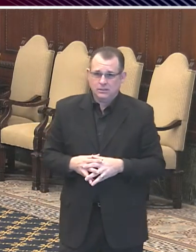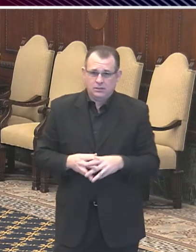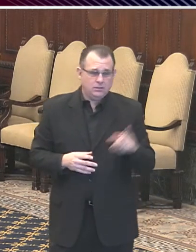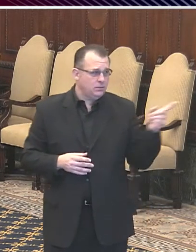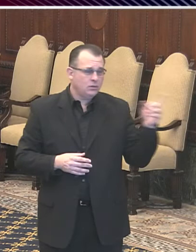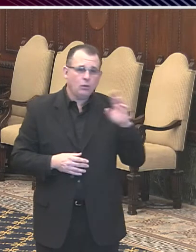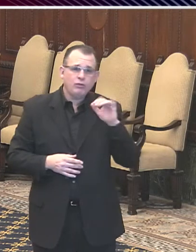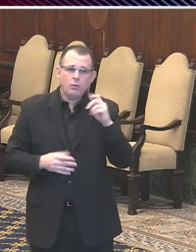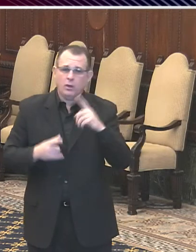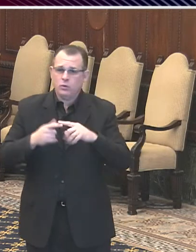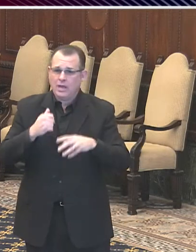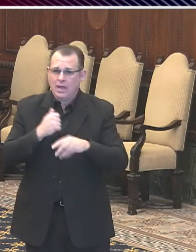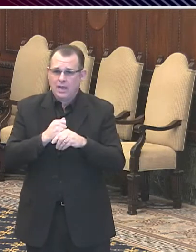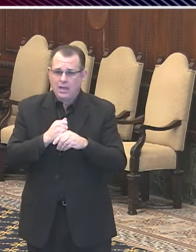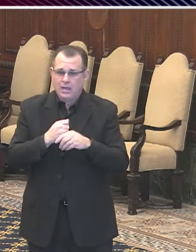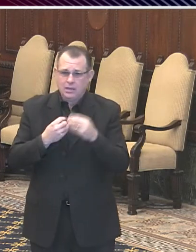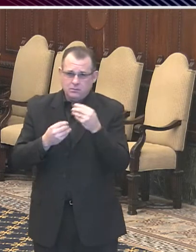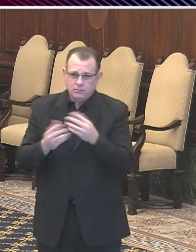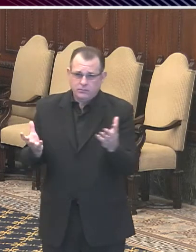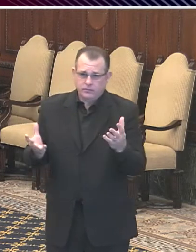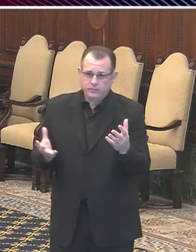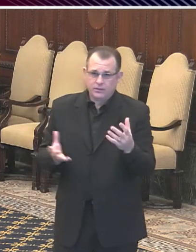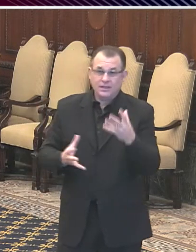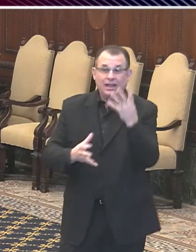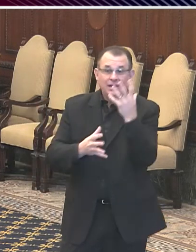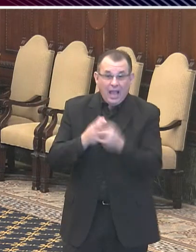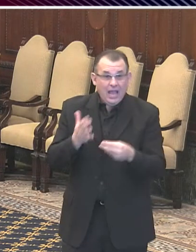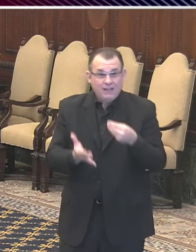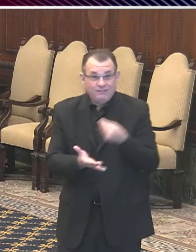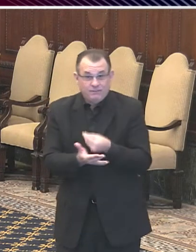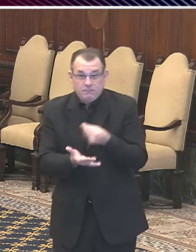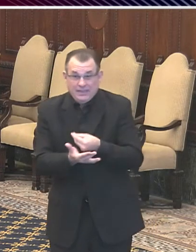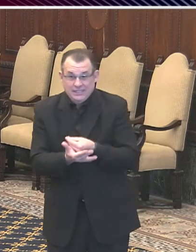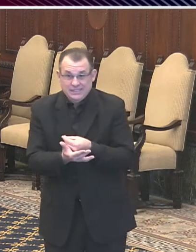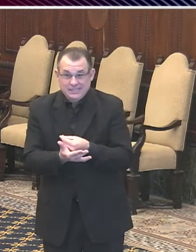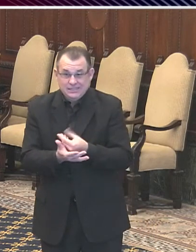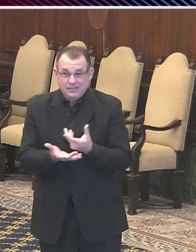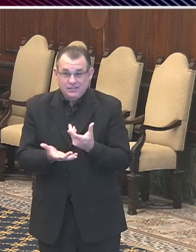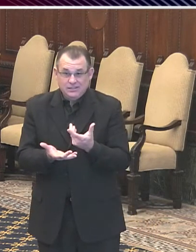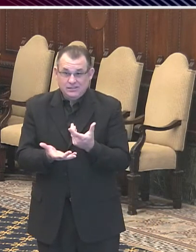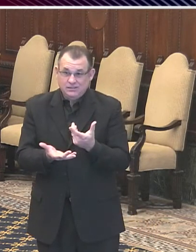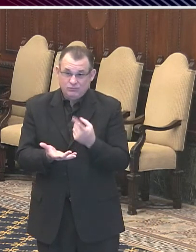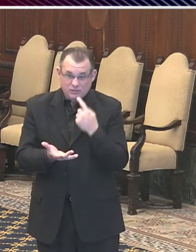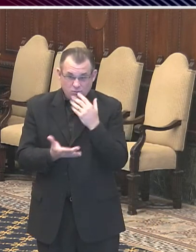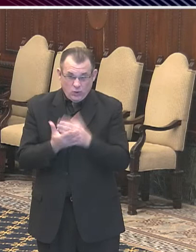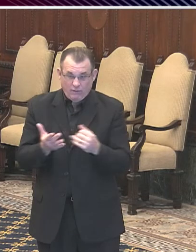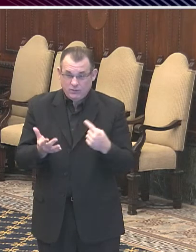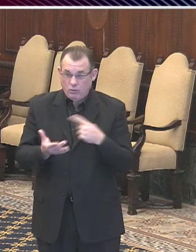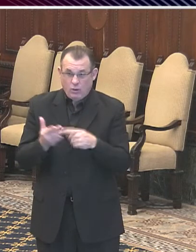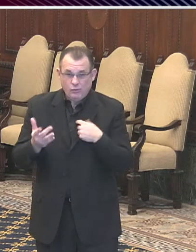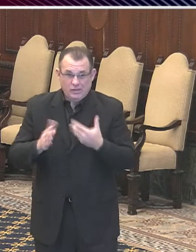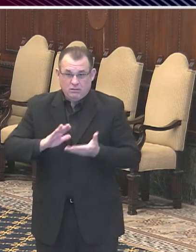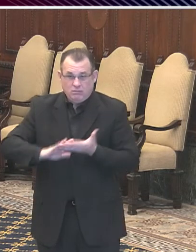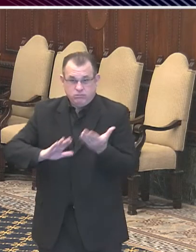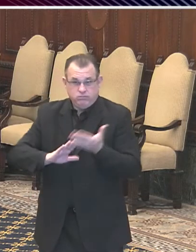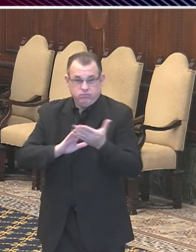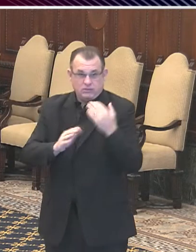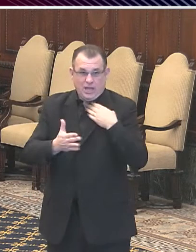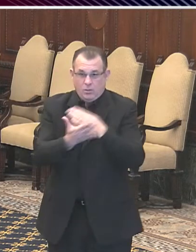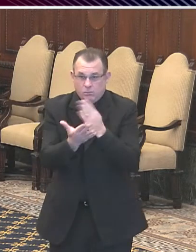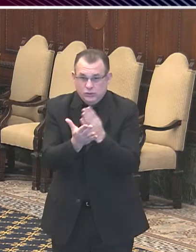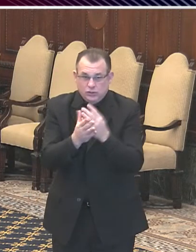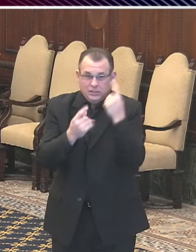mayor said. The lack of revenue is really going to be part of what drives our budgetary decisions, and the